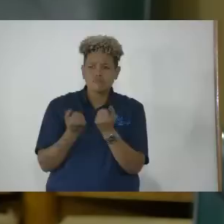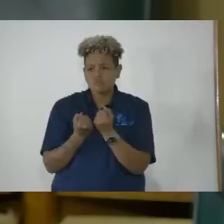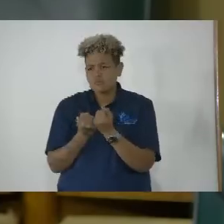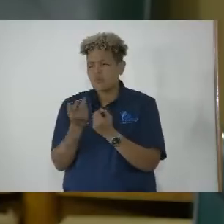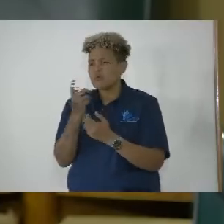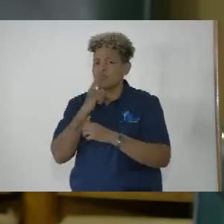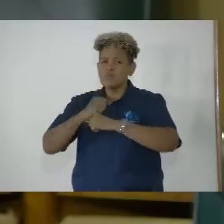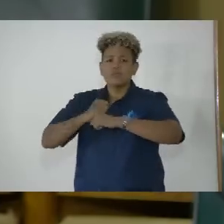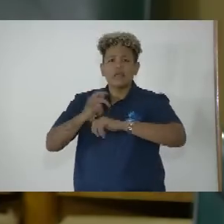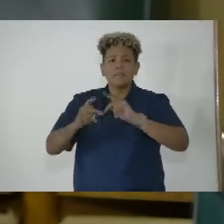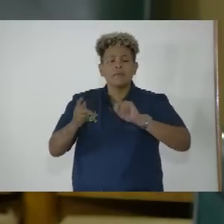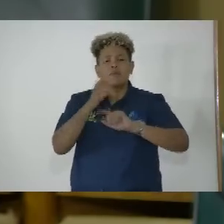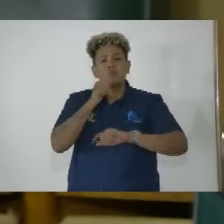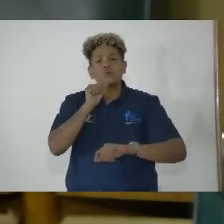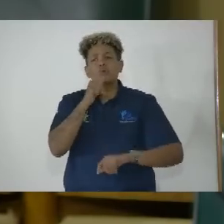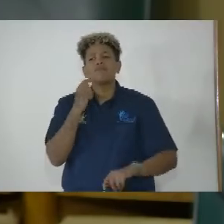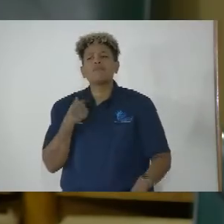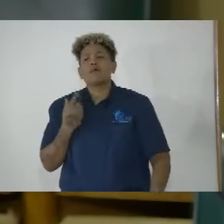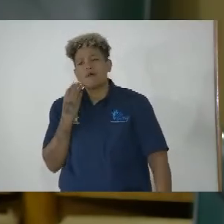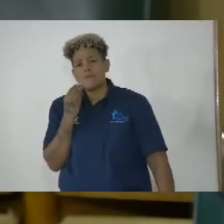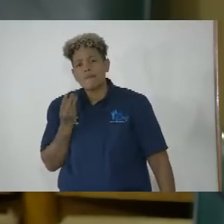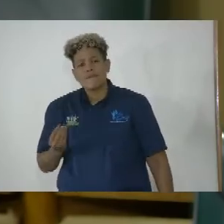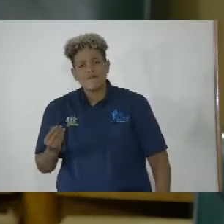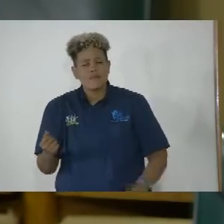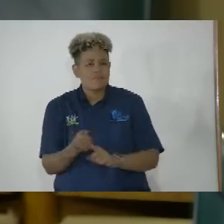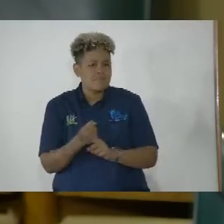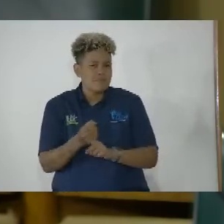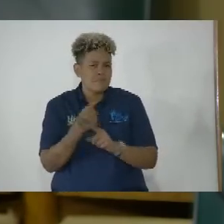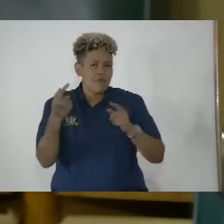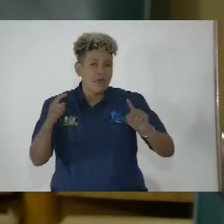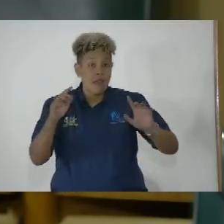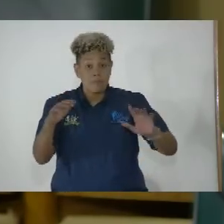persons suffering from domestic violence.